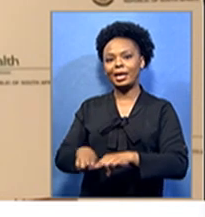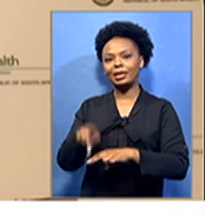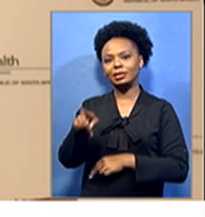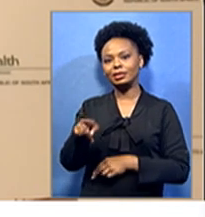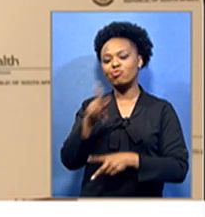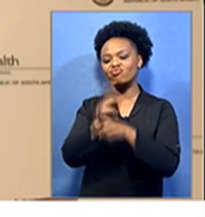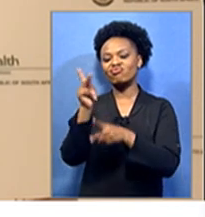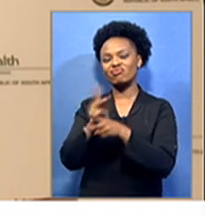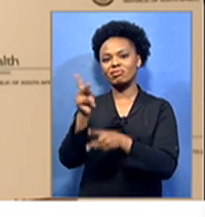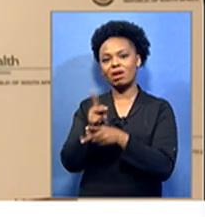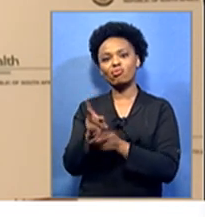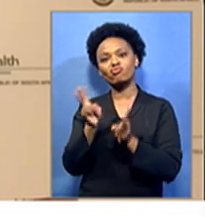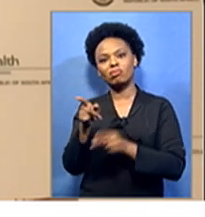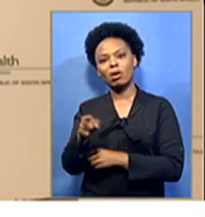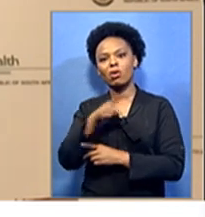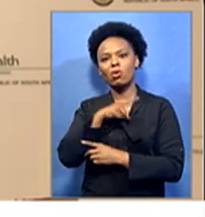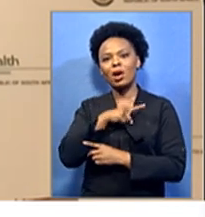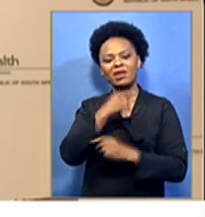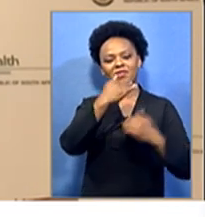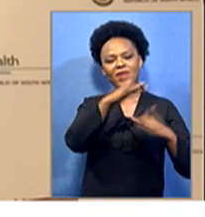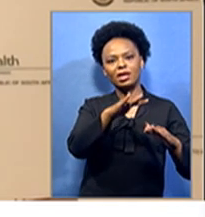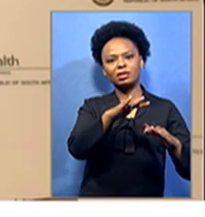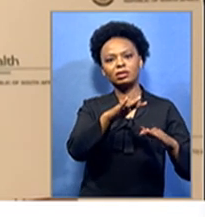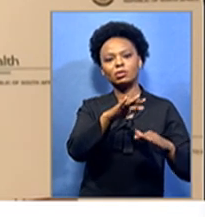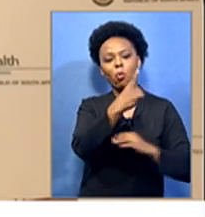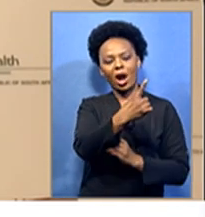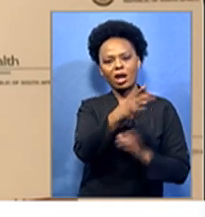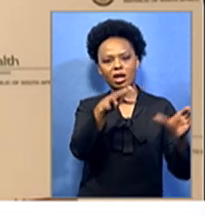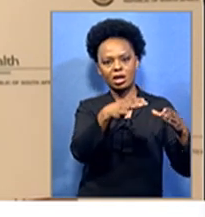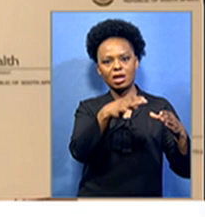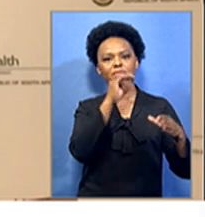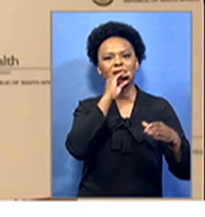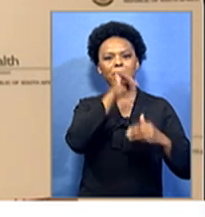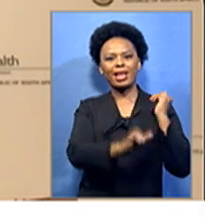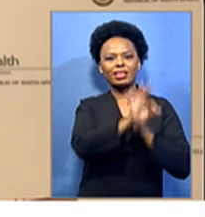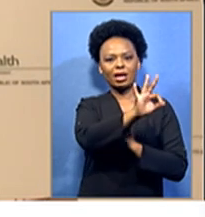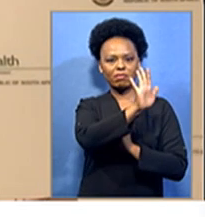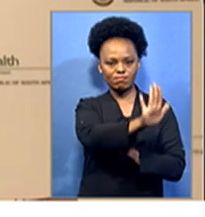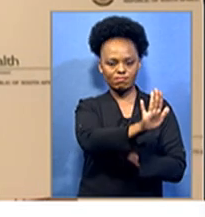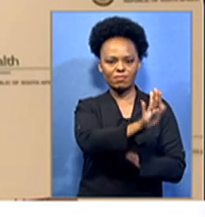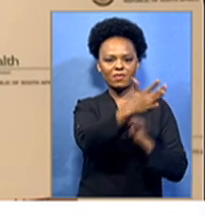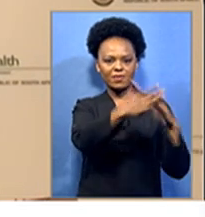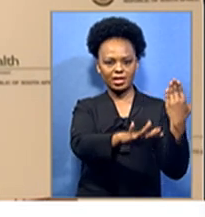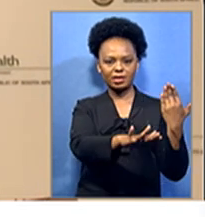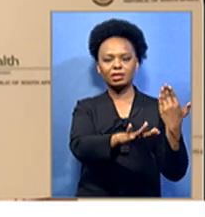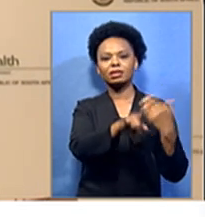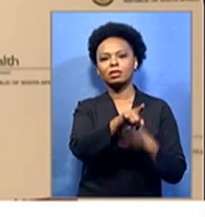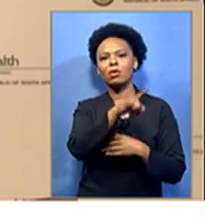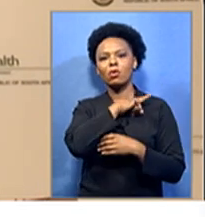we had said that the phase 1 should take us 3 months. Now we go back and say we started phase 1 on the 17th of